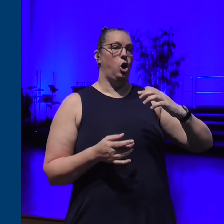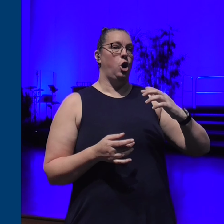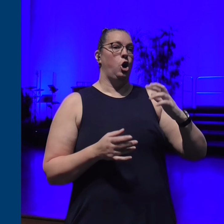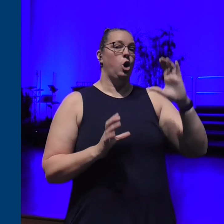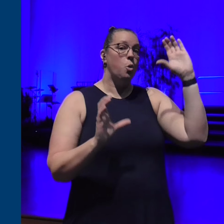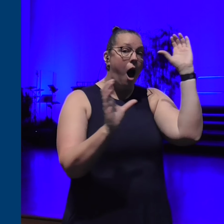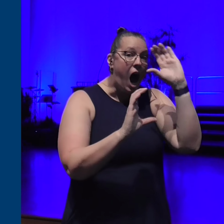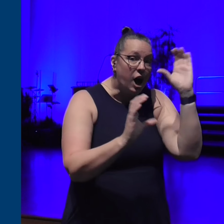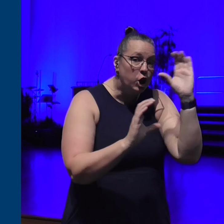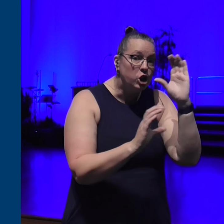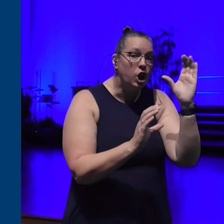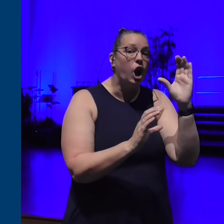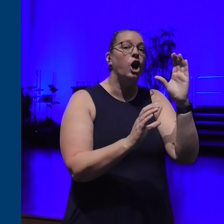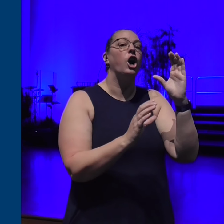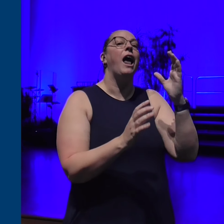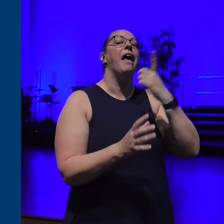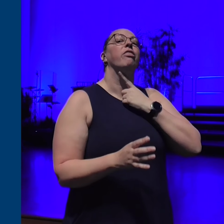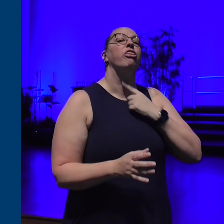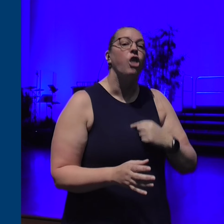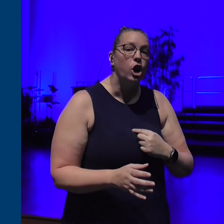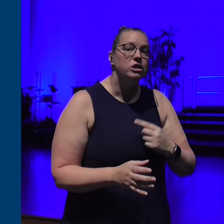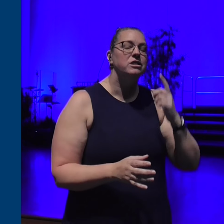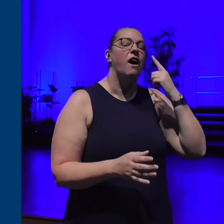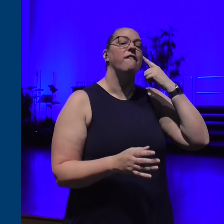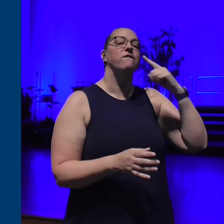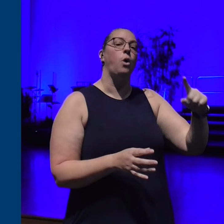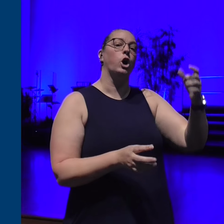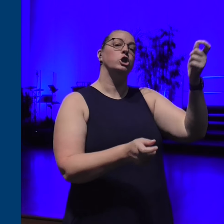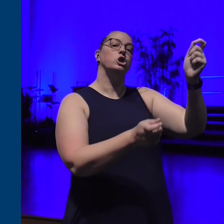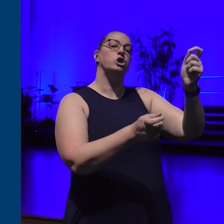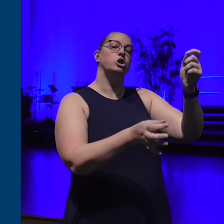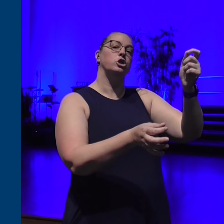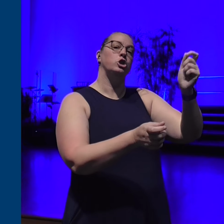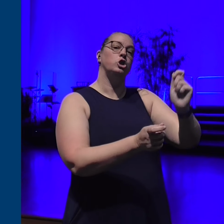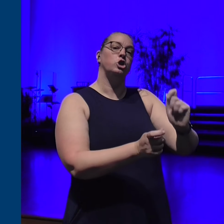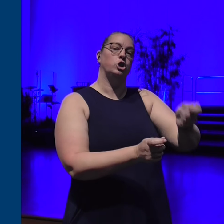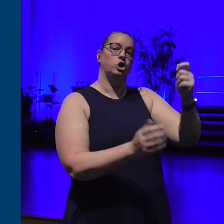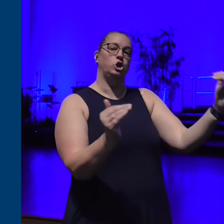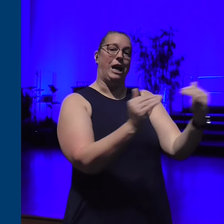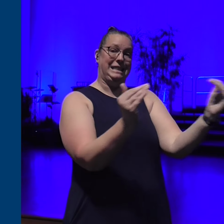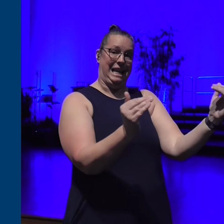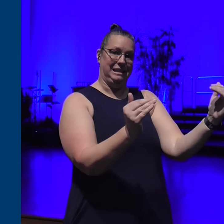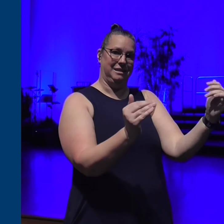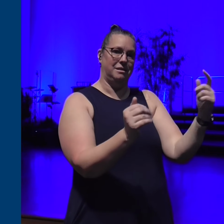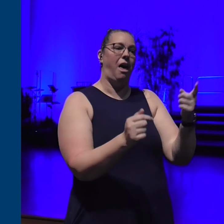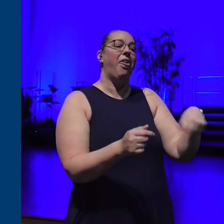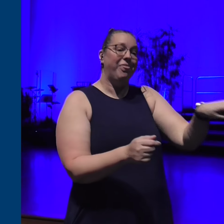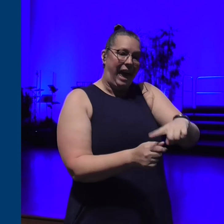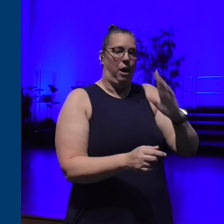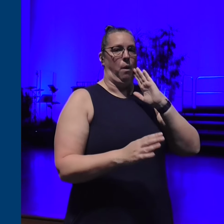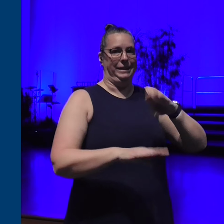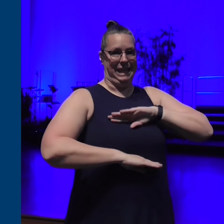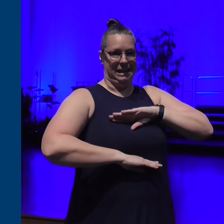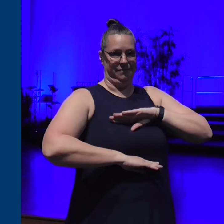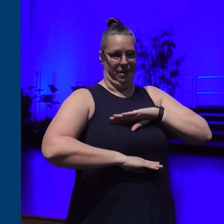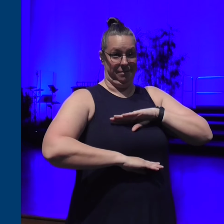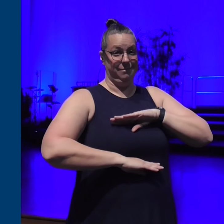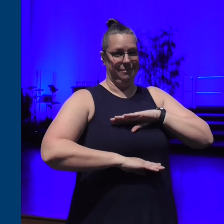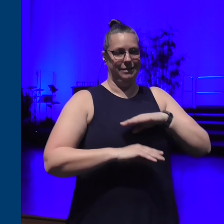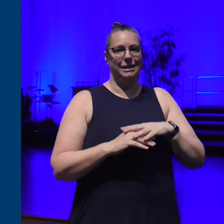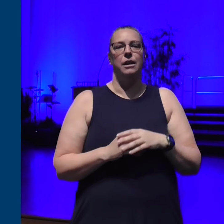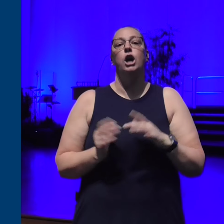and thirst for justice, for they will be satisfied. Rocco Errico says, Jesus knew that